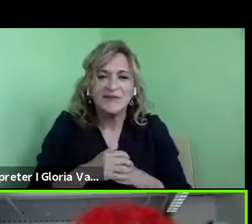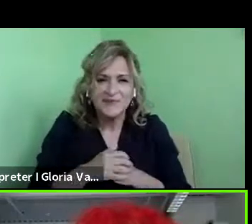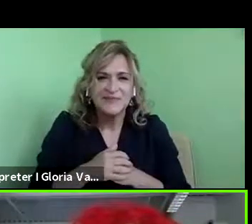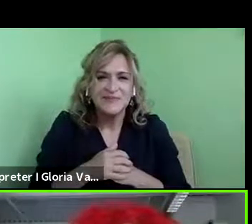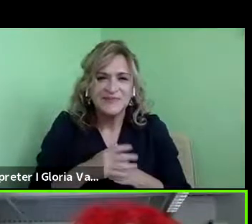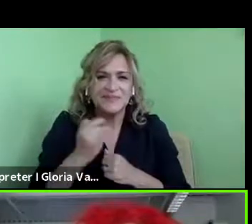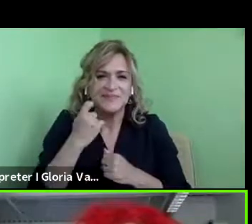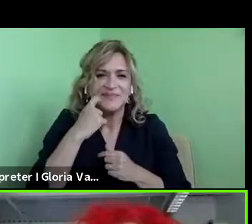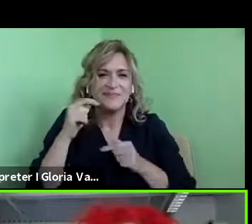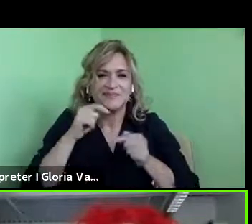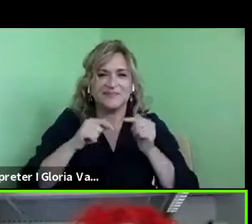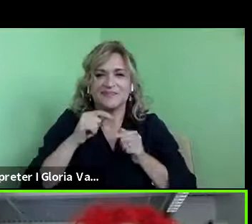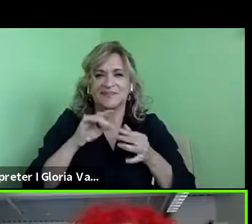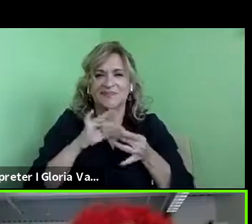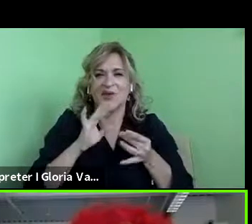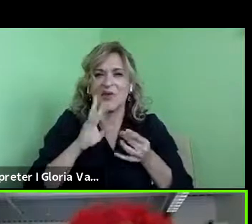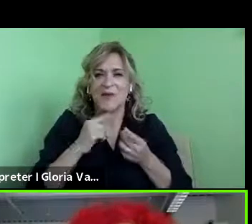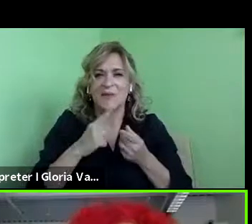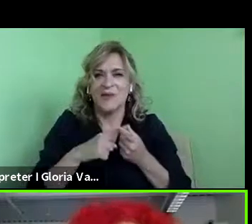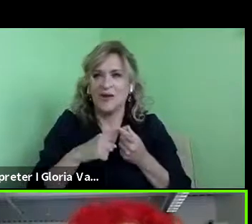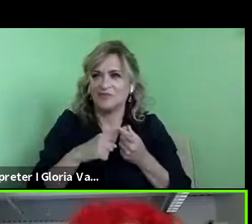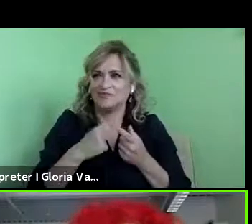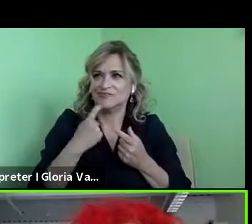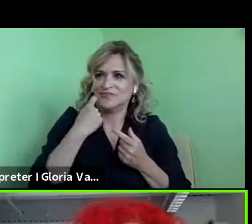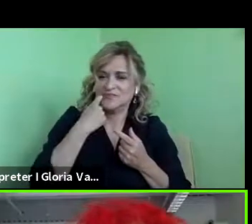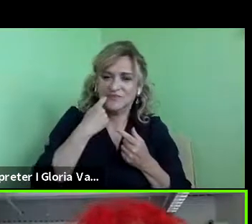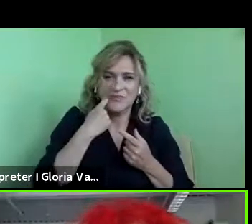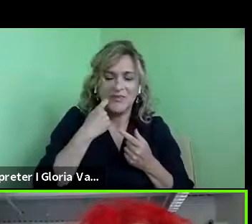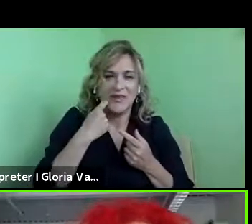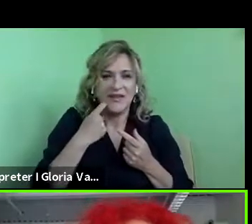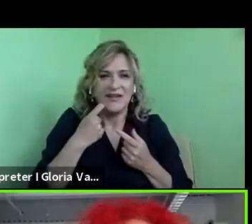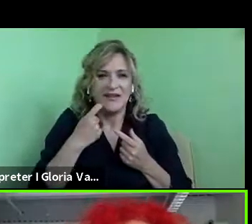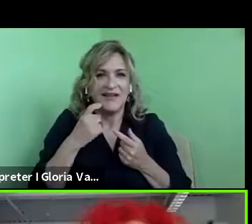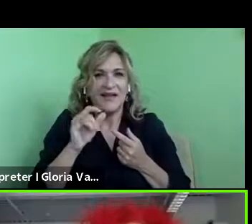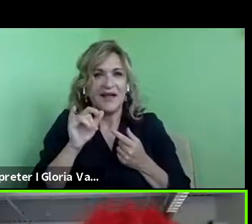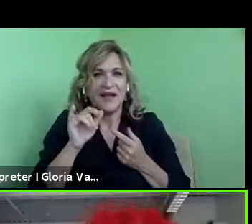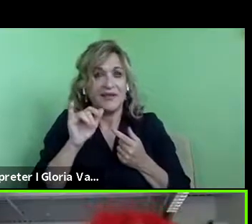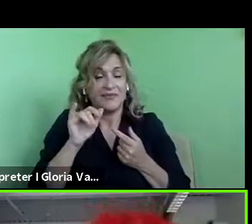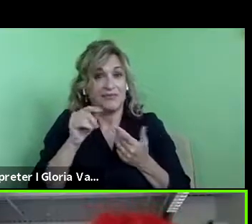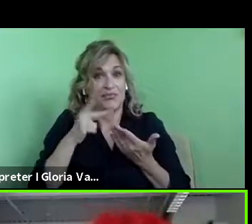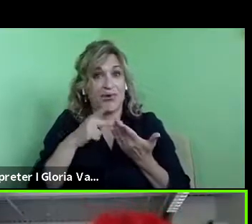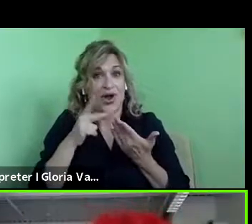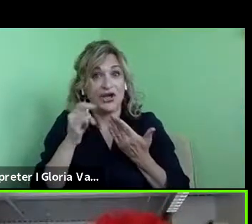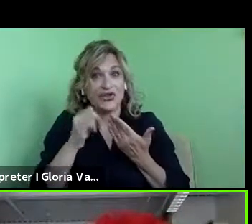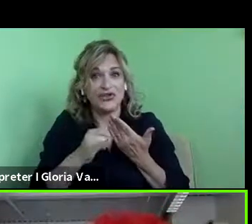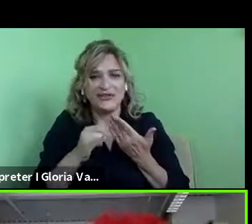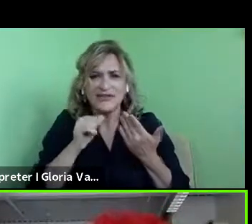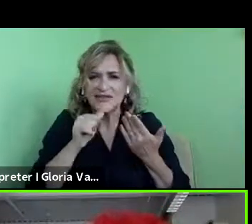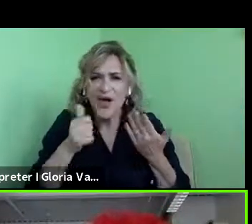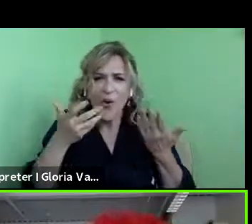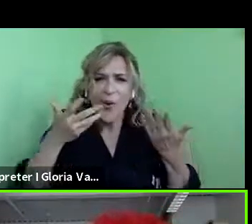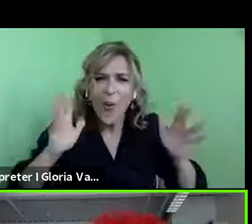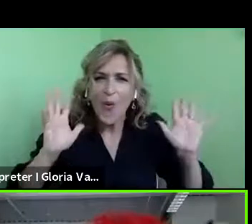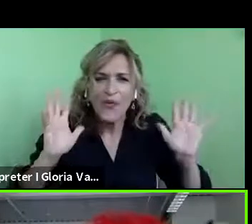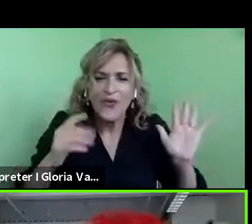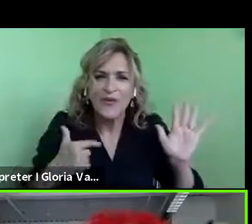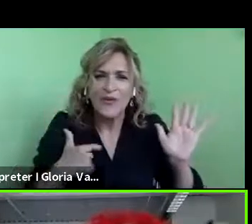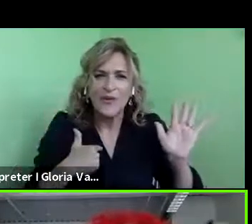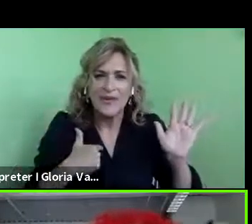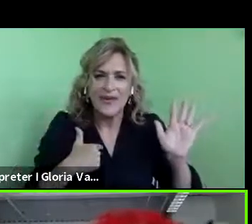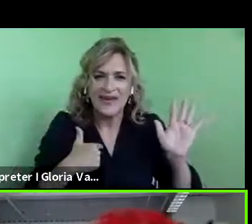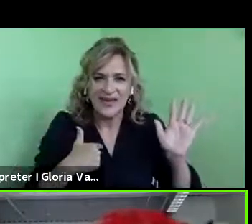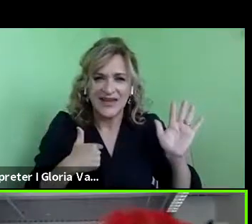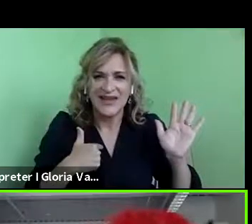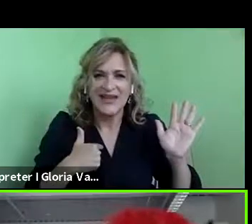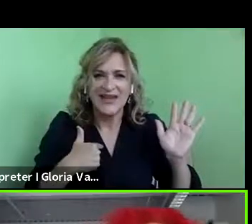said just a minute ago, like the project's not over for me. And it's making me kind of go in kind of little concentric rings